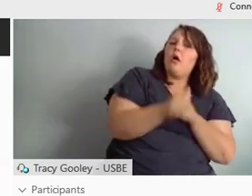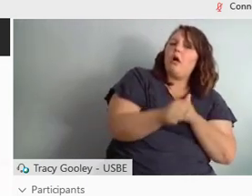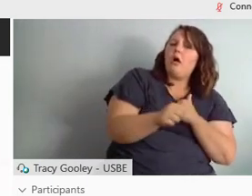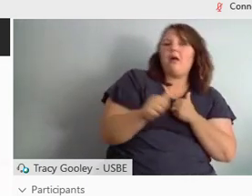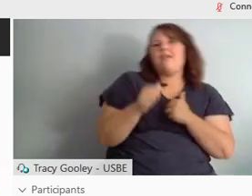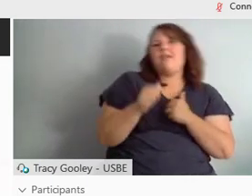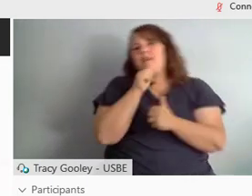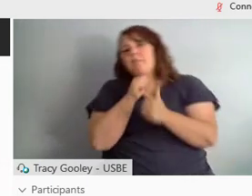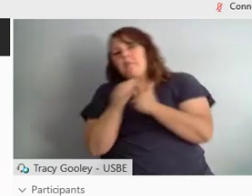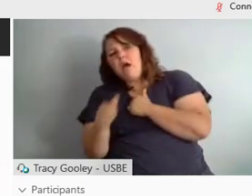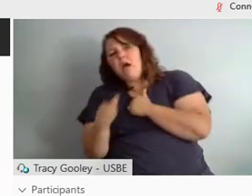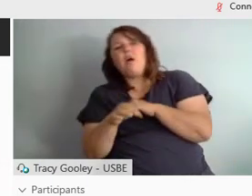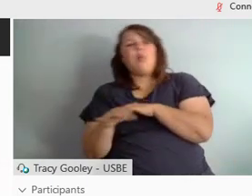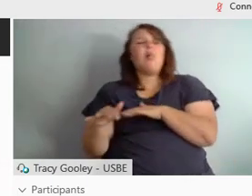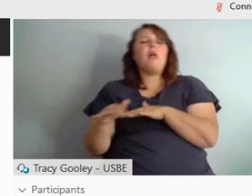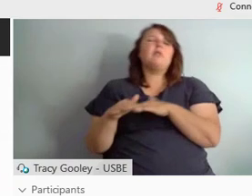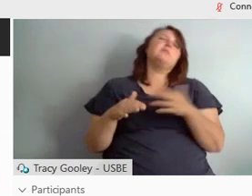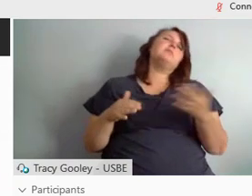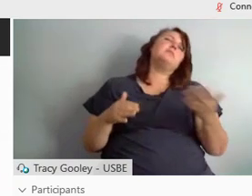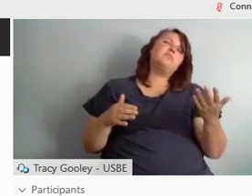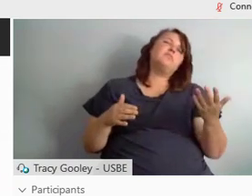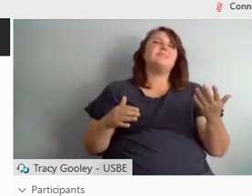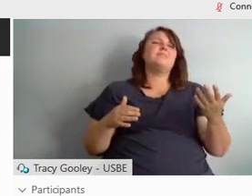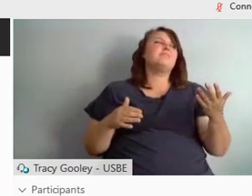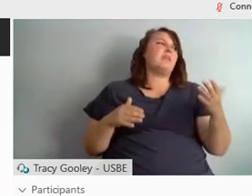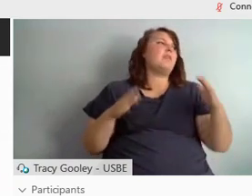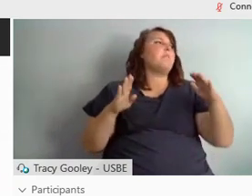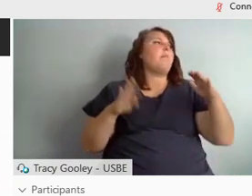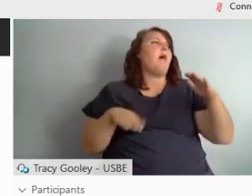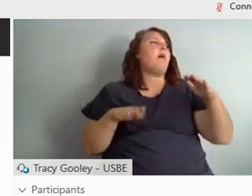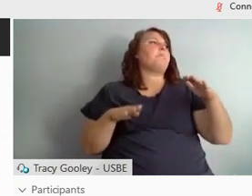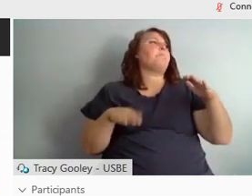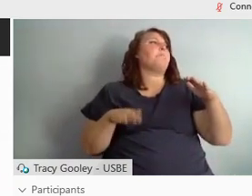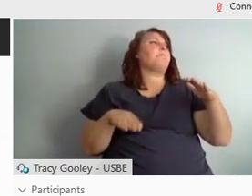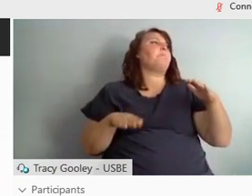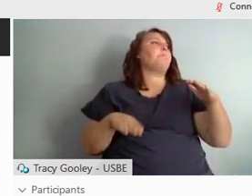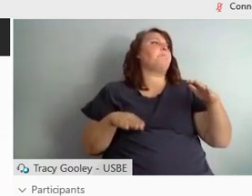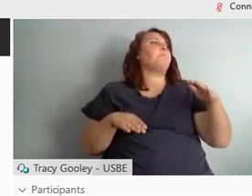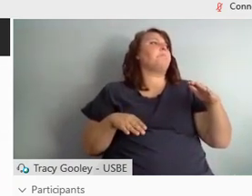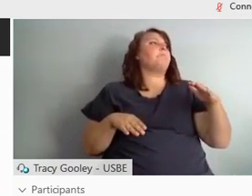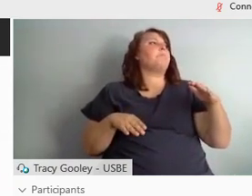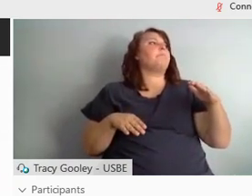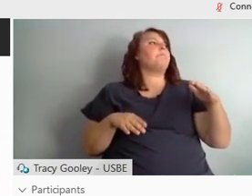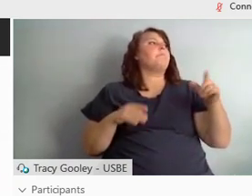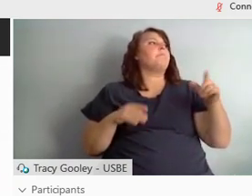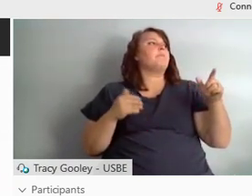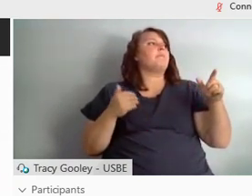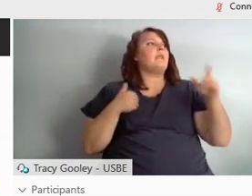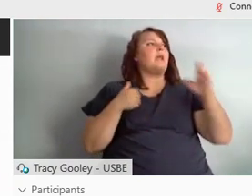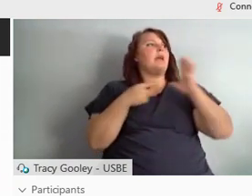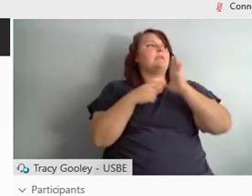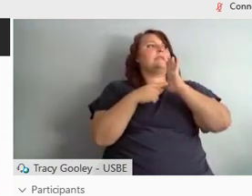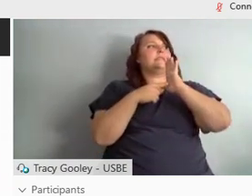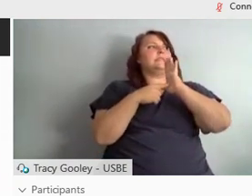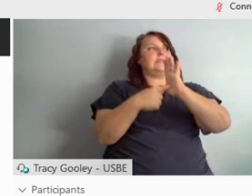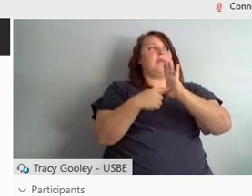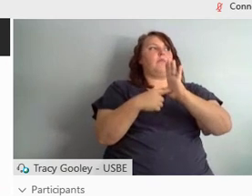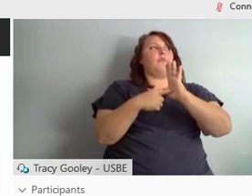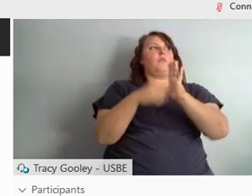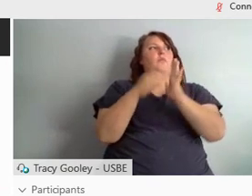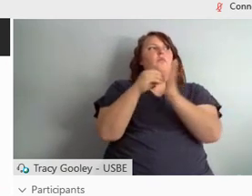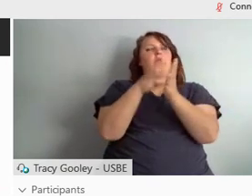as correct or would not count as correct? And down here on the bottom of the screen, there is the sample record of